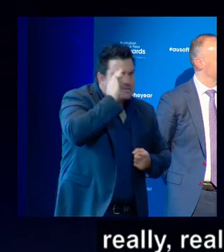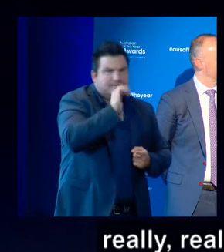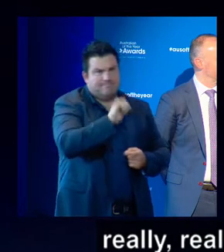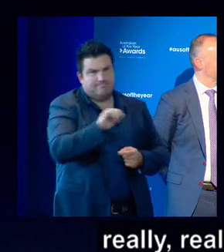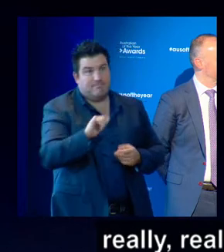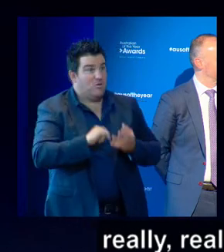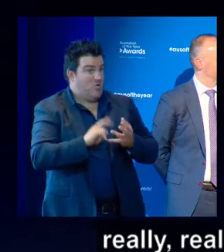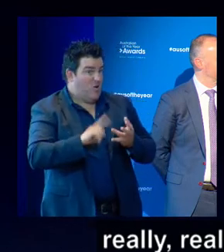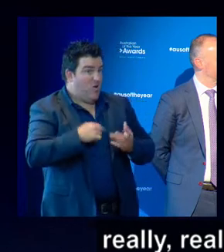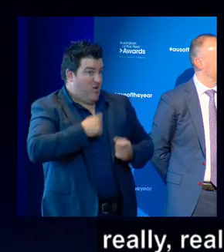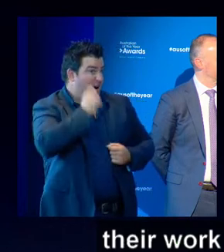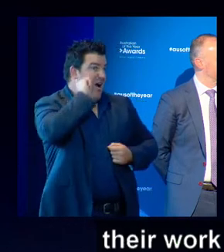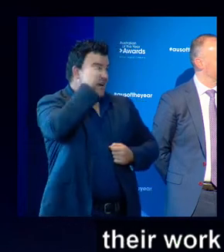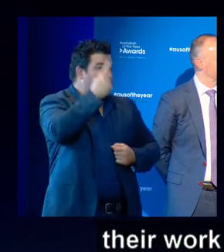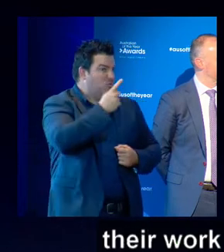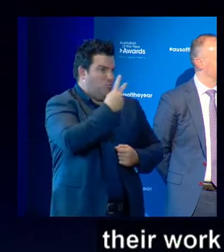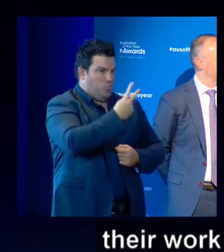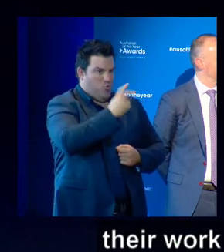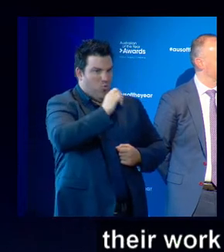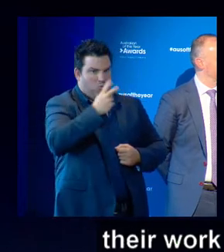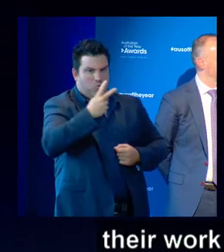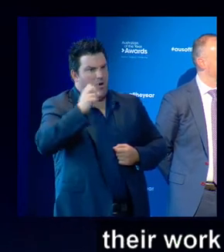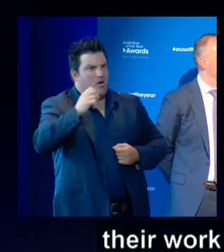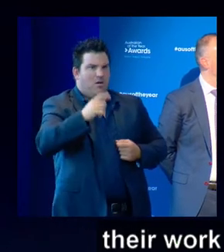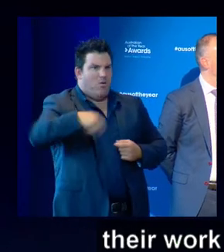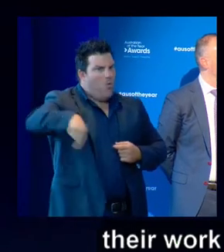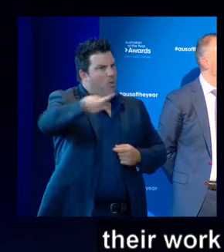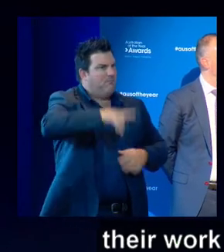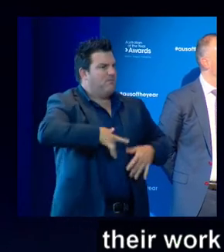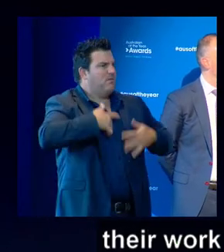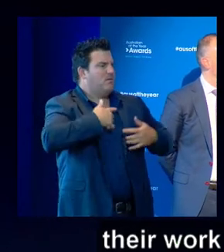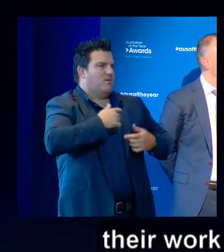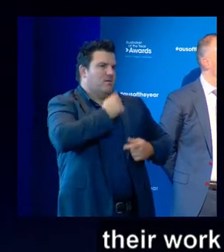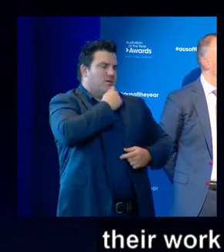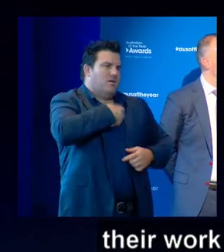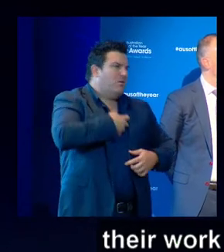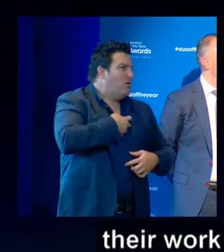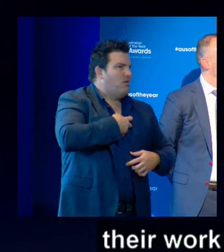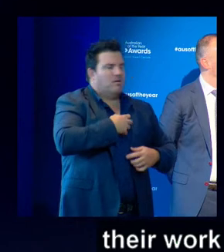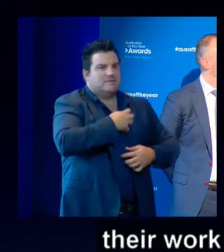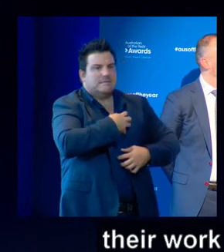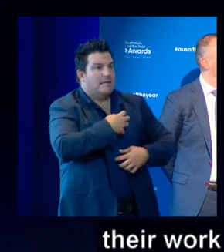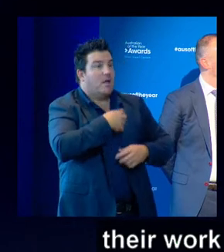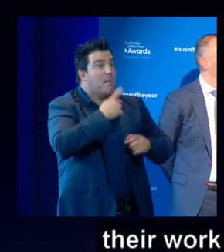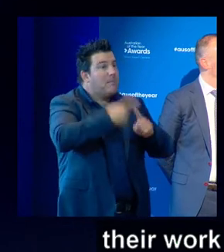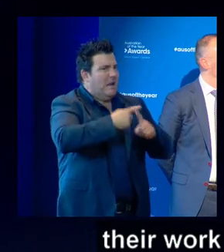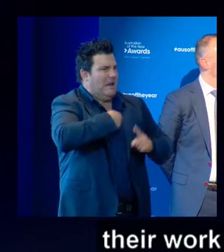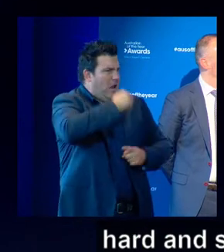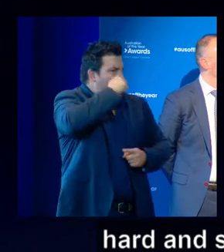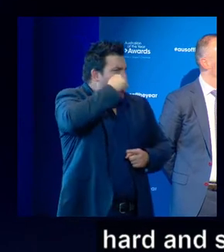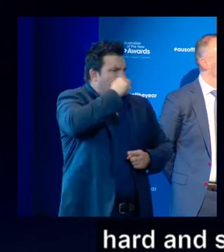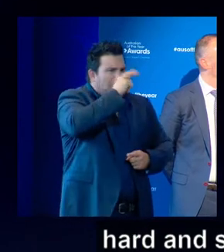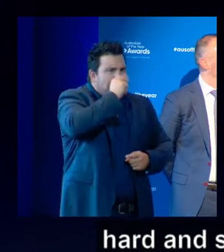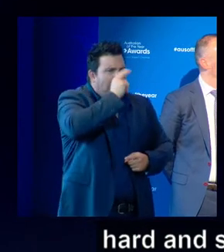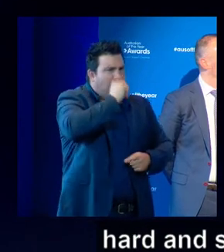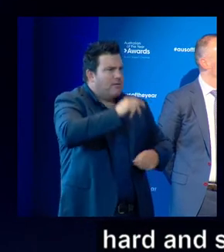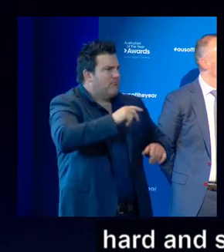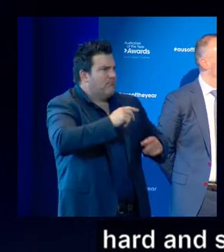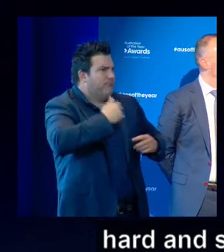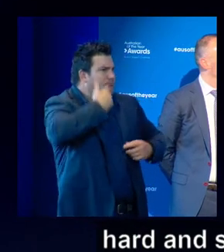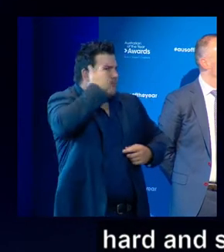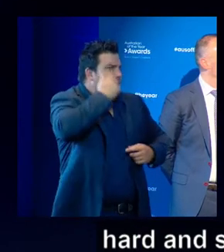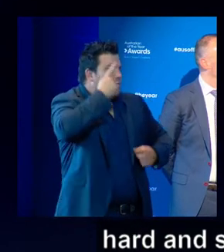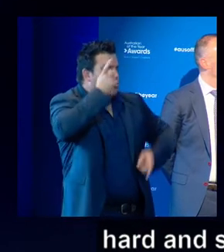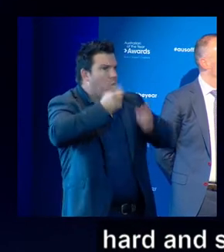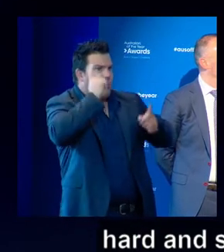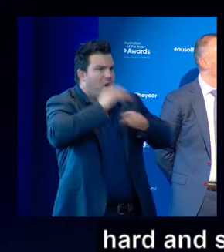and scary year for all of us, but I think particularly young people are feeling quite nervous about the state of things, and